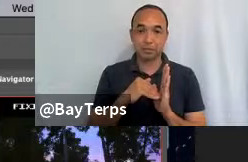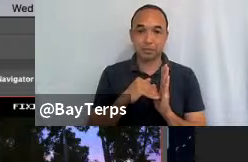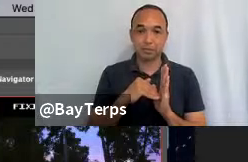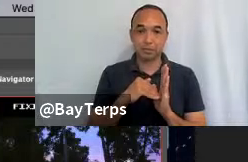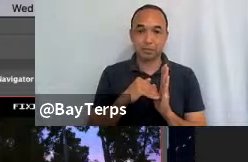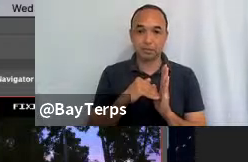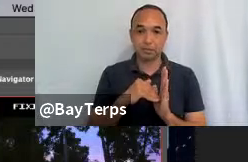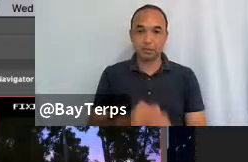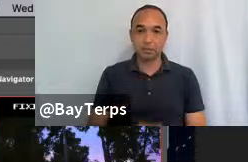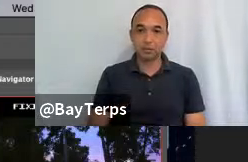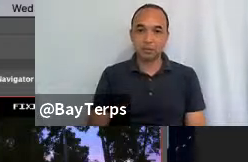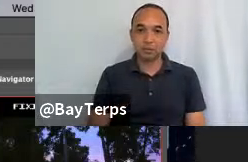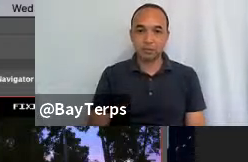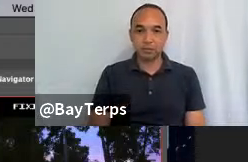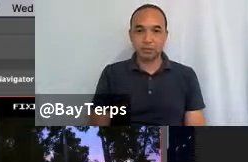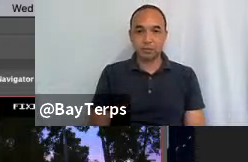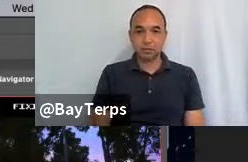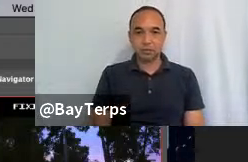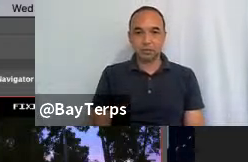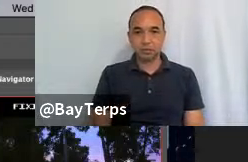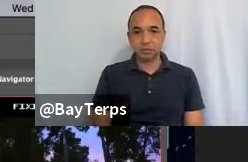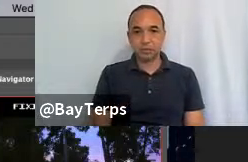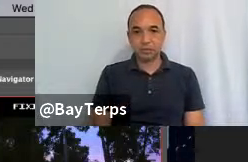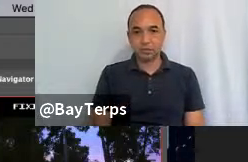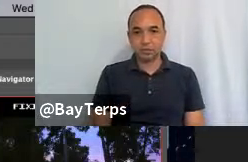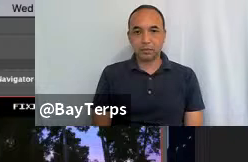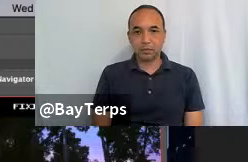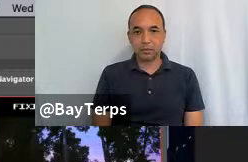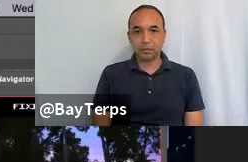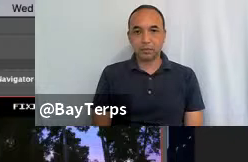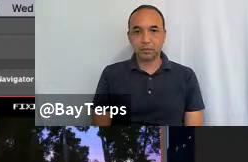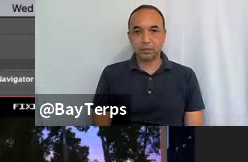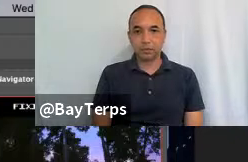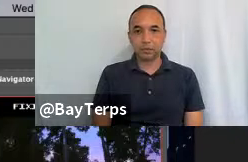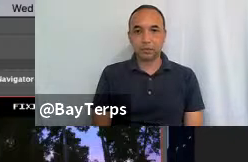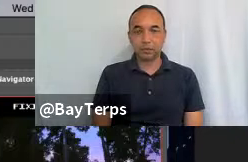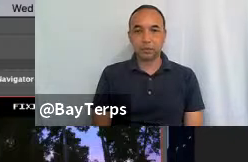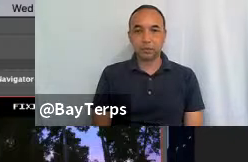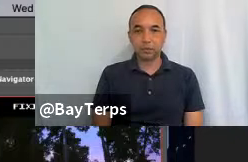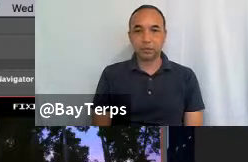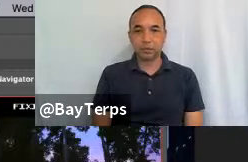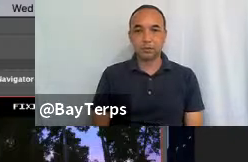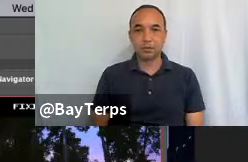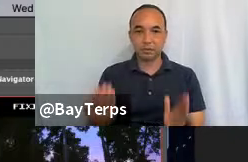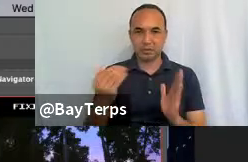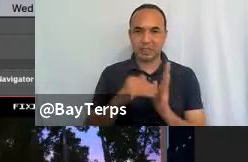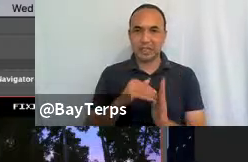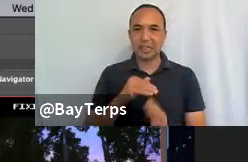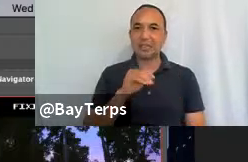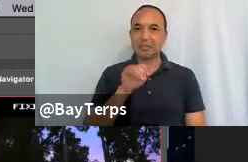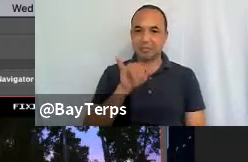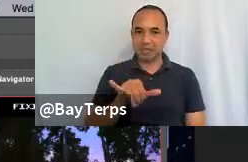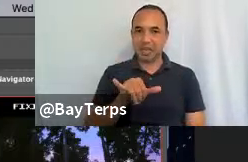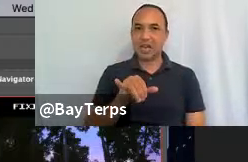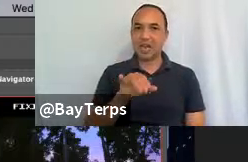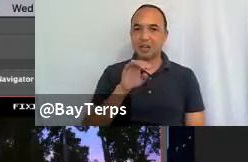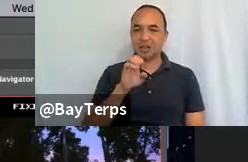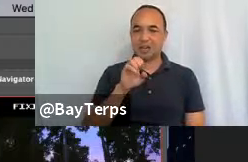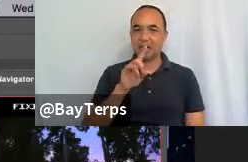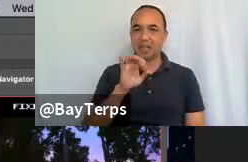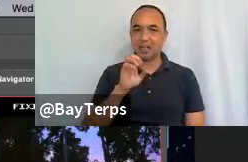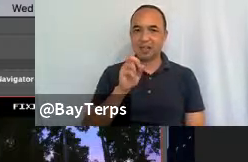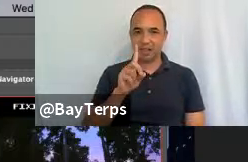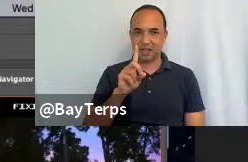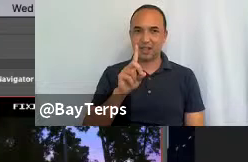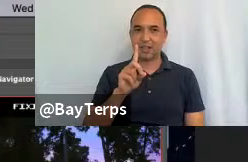This is going to be the sky layer. I'm going to repeat this process, clicking on our edited picture layer, going back